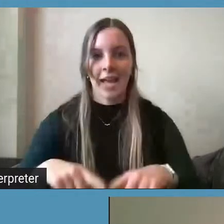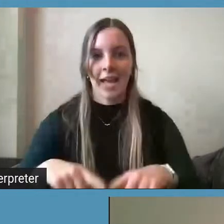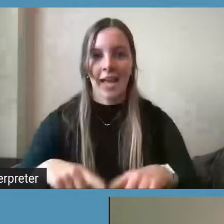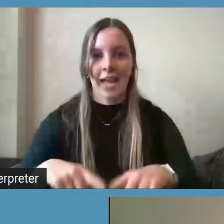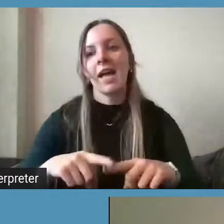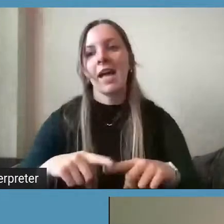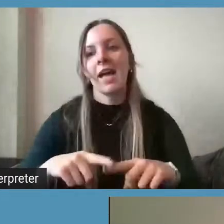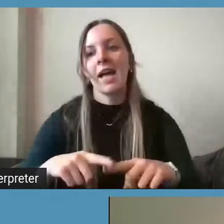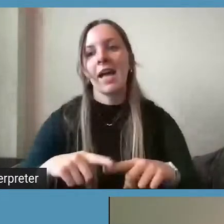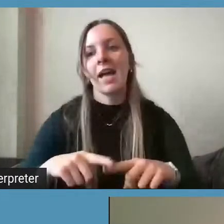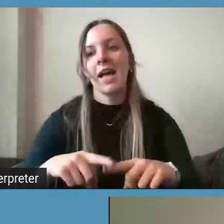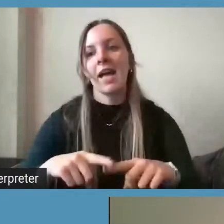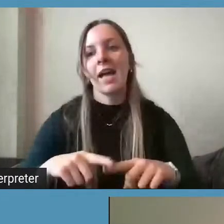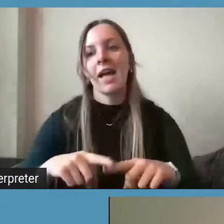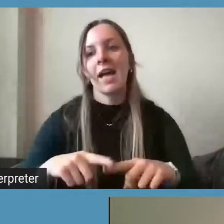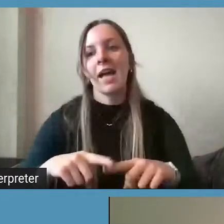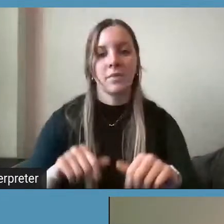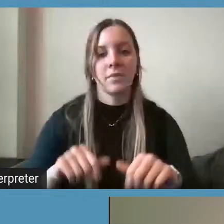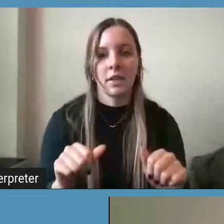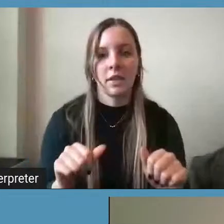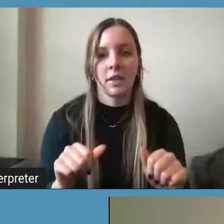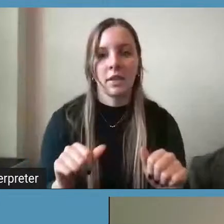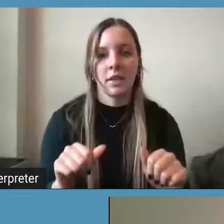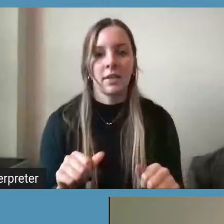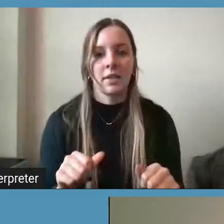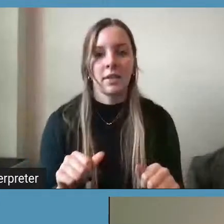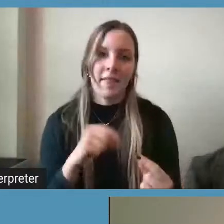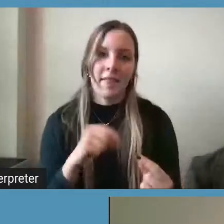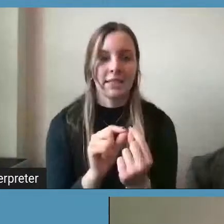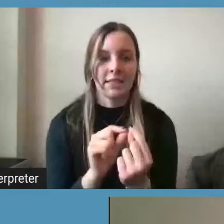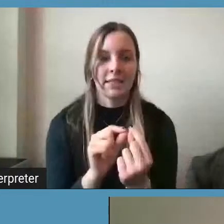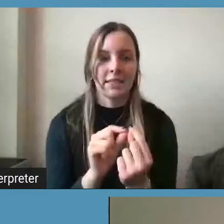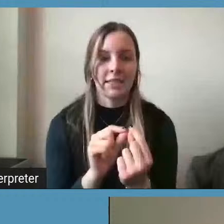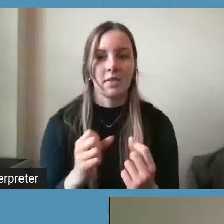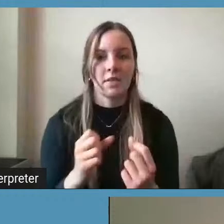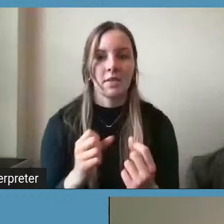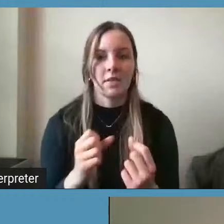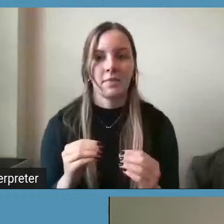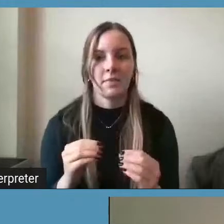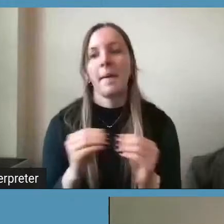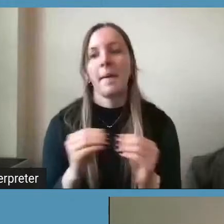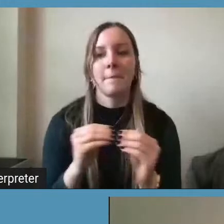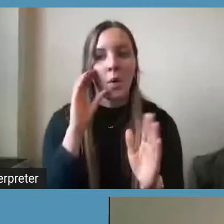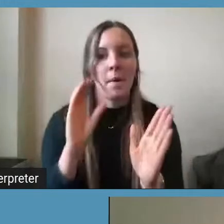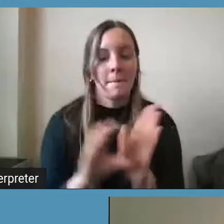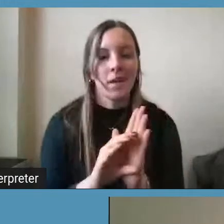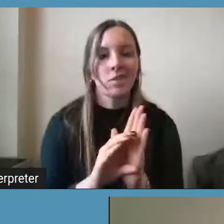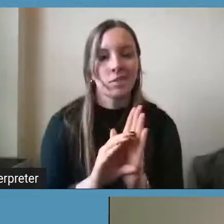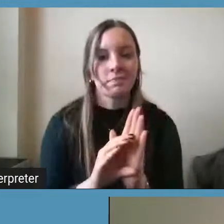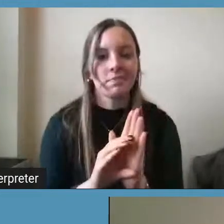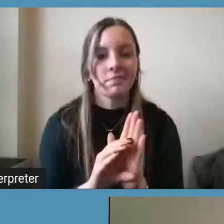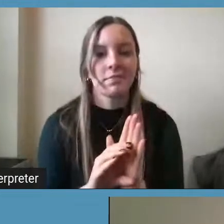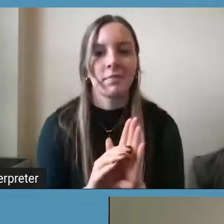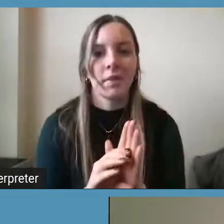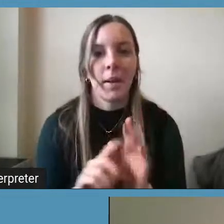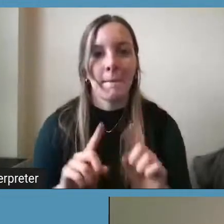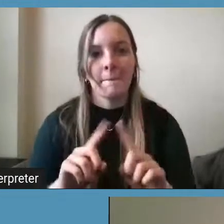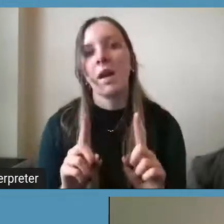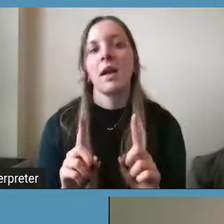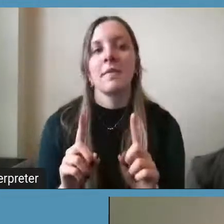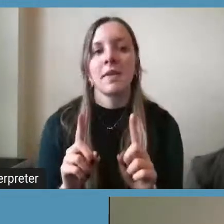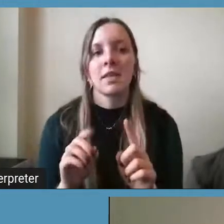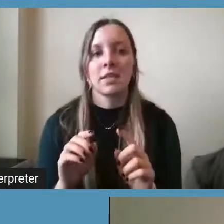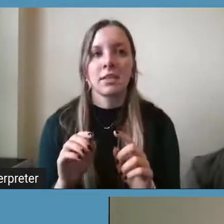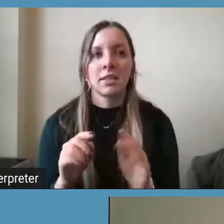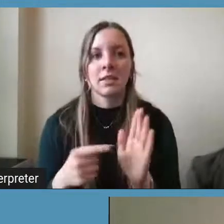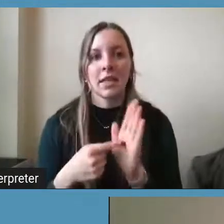in them, that's going to take way more time and way more photos than if I have something, shaped more like the Olmec head, where I can just go